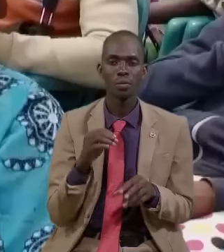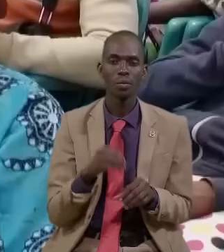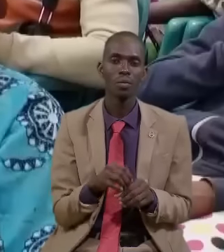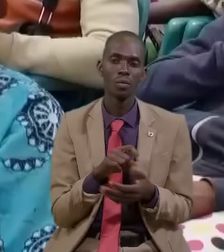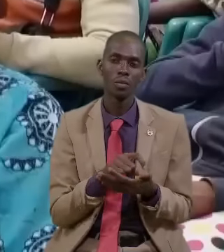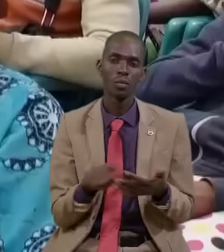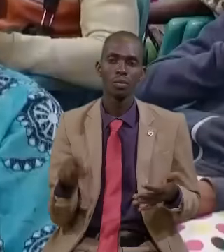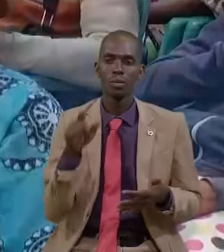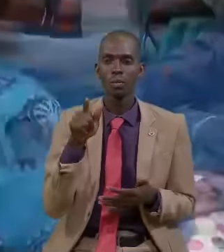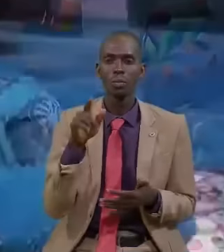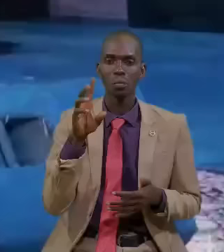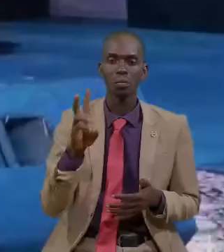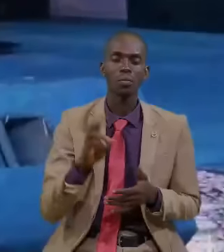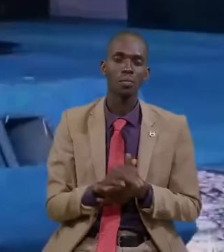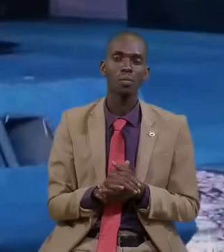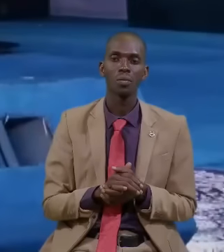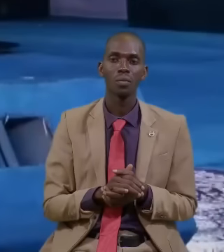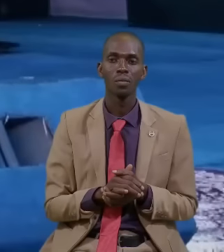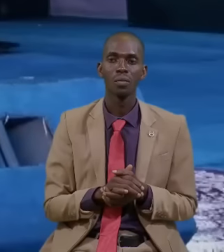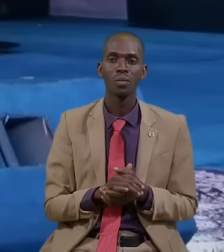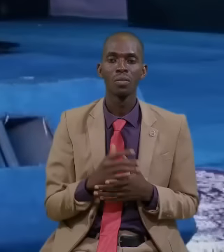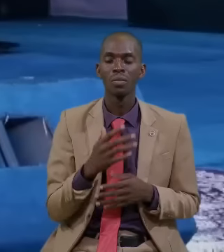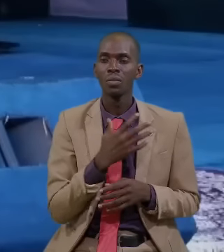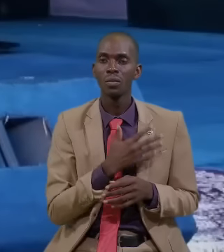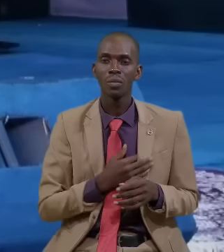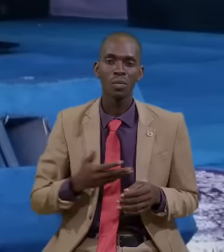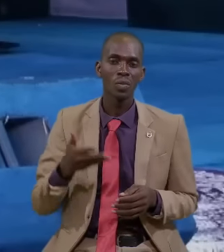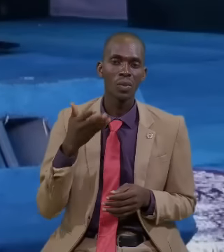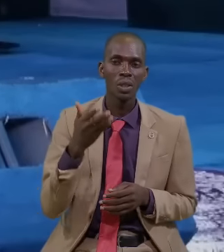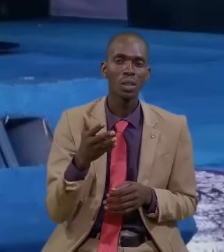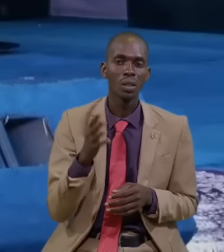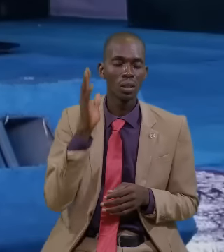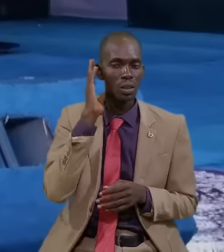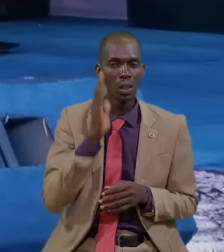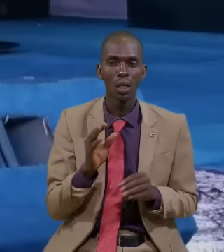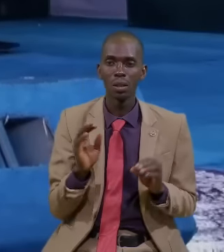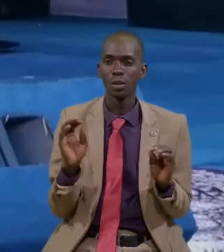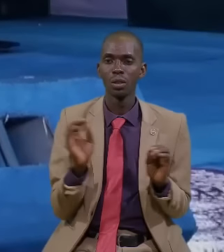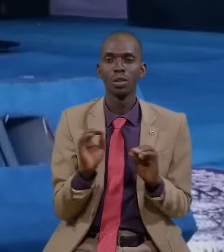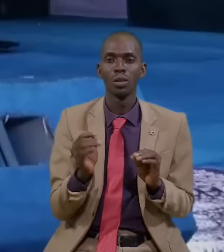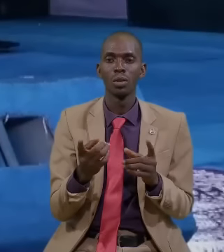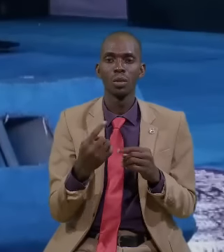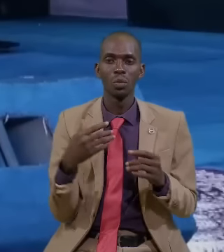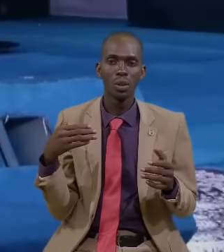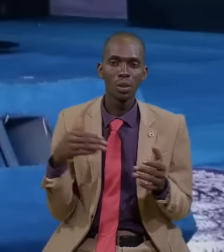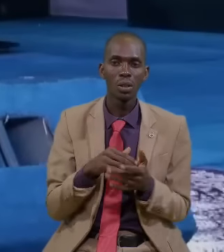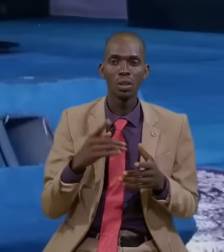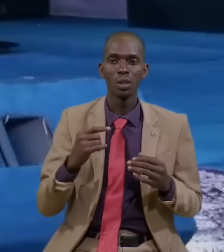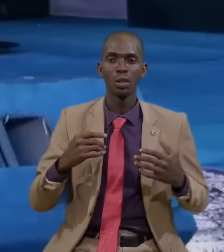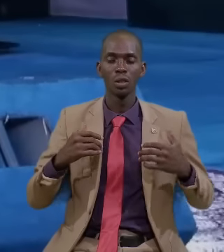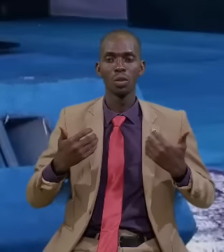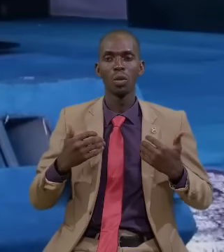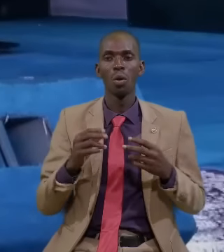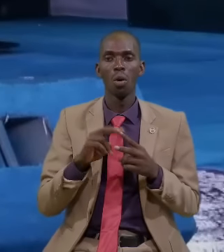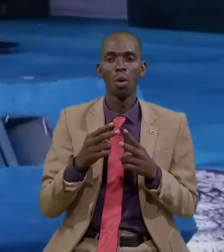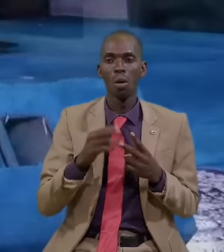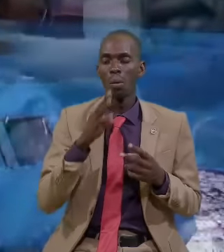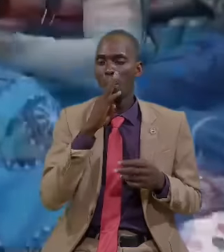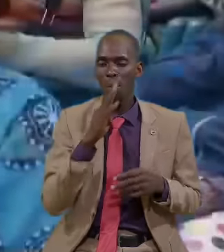26, and there shall nothing cast their young, nor be barren in thy